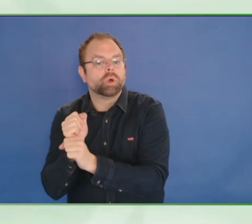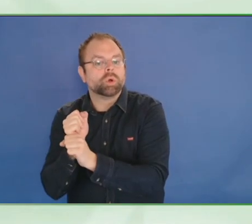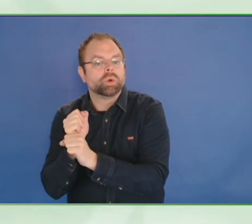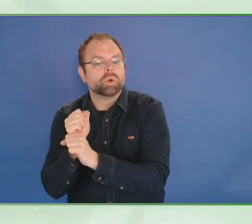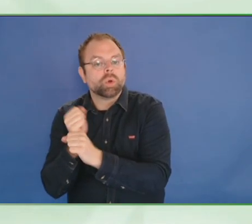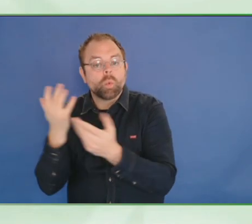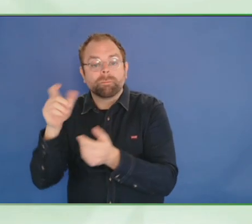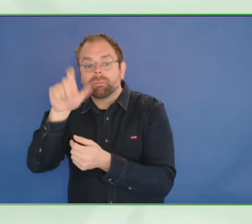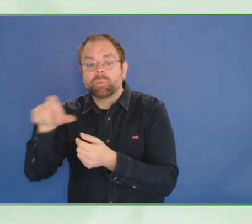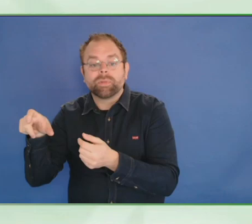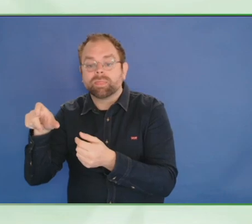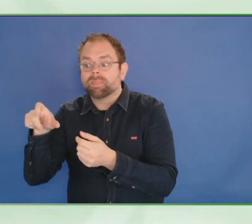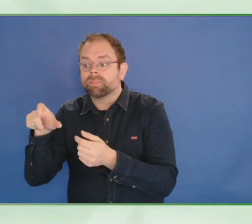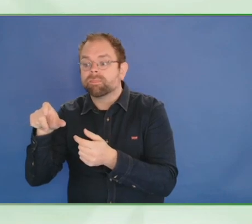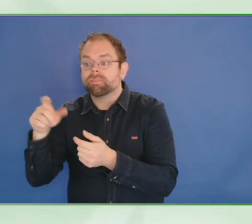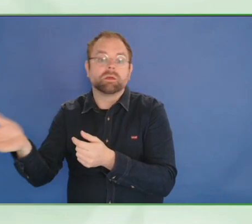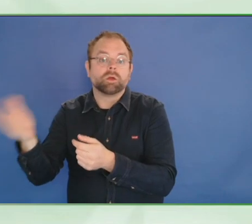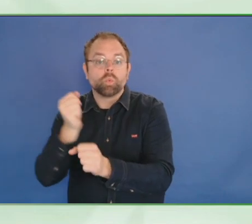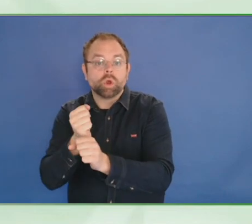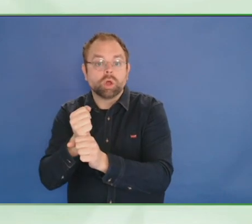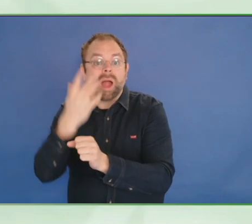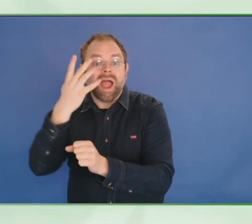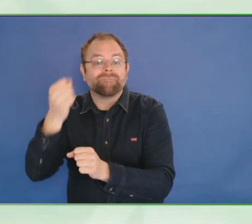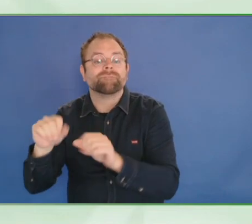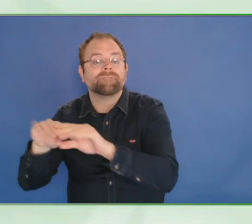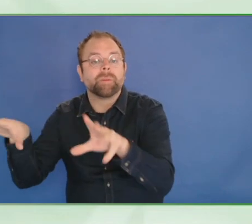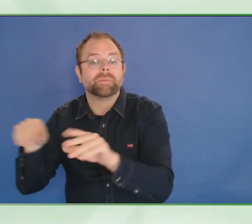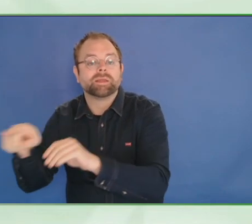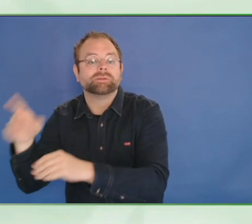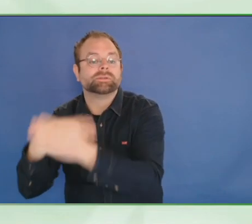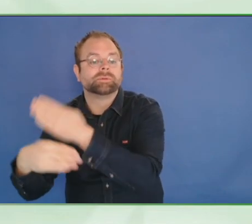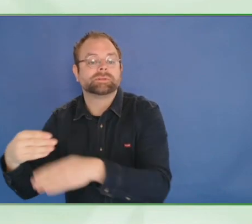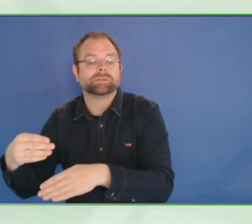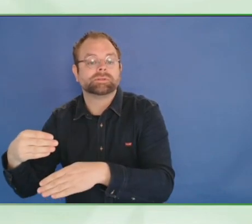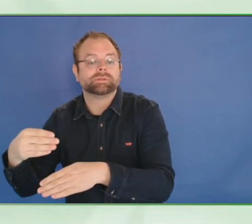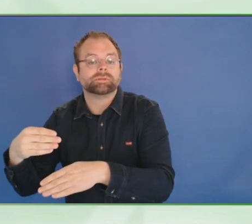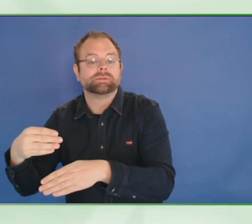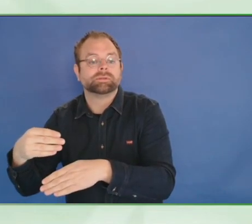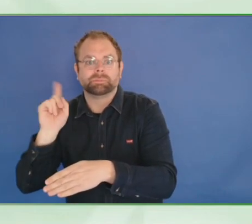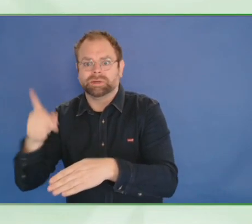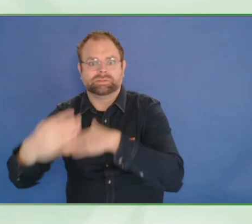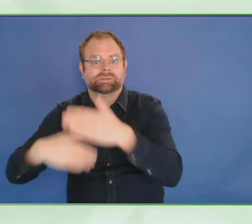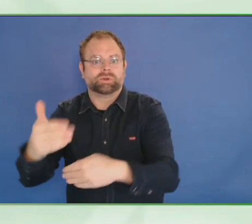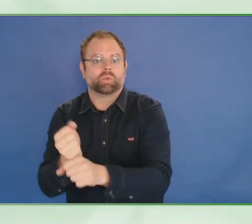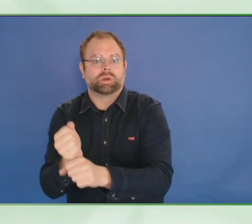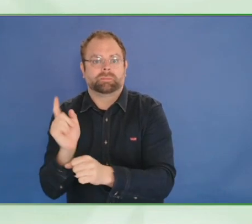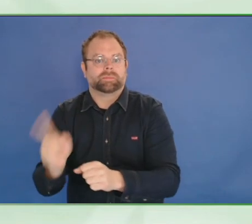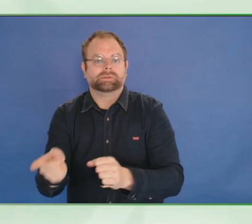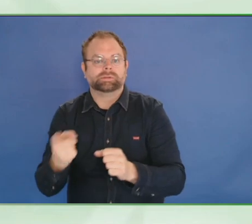continue their work. So I'll give you an example of how this became